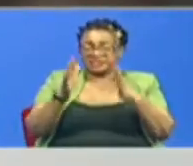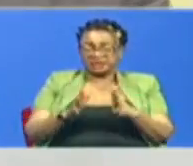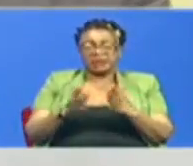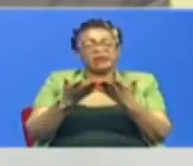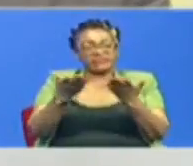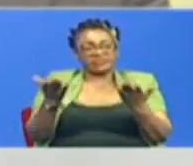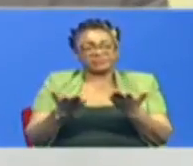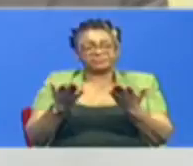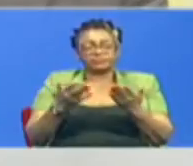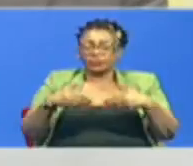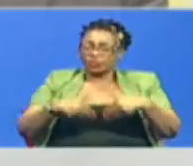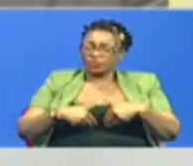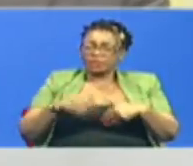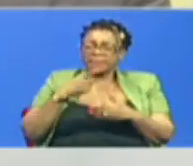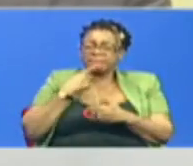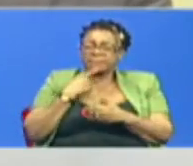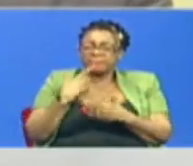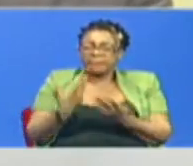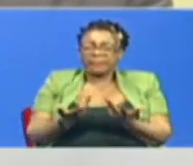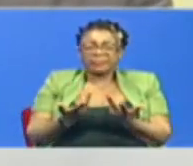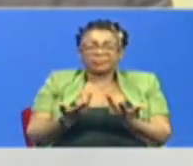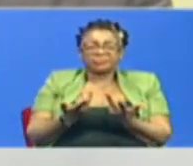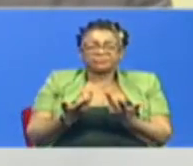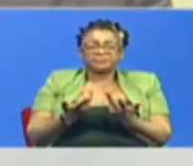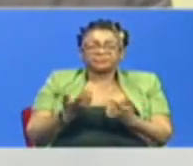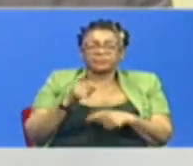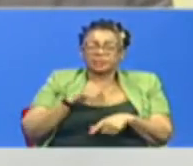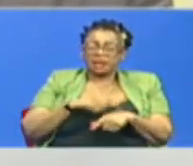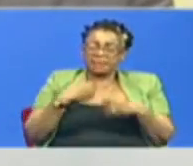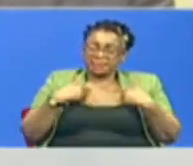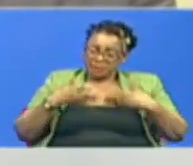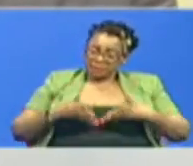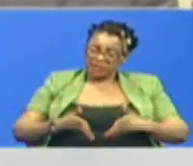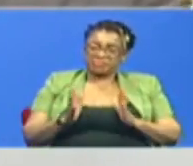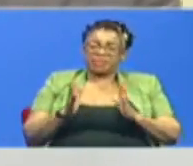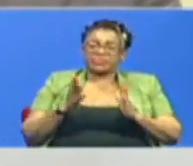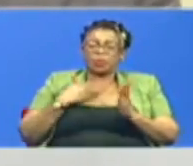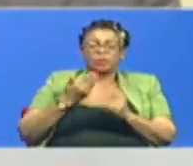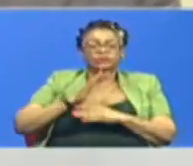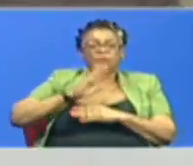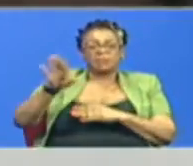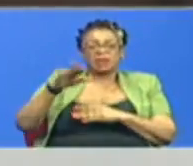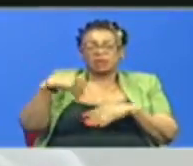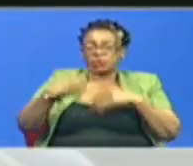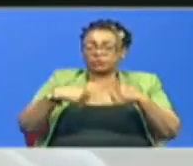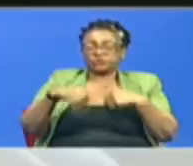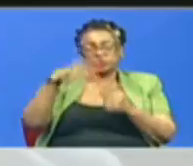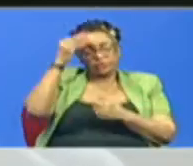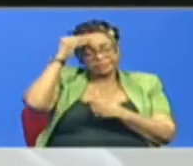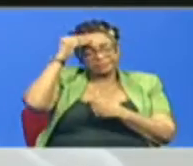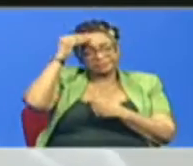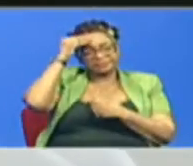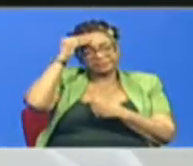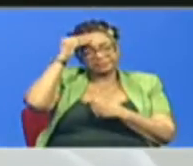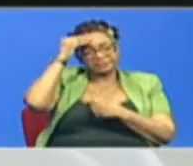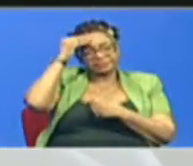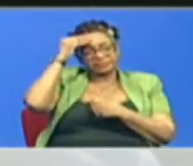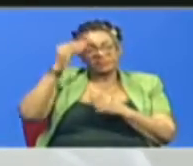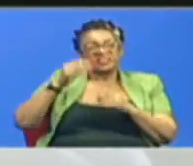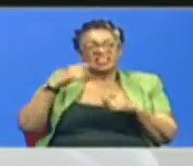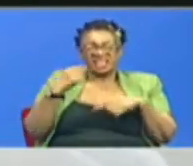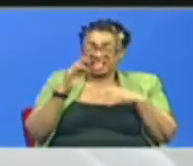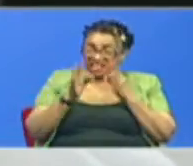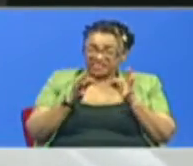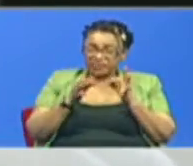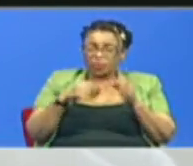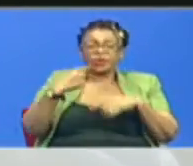you? After I've delivered my baby, to go back and finish my studies. If we continue behaving like this, the